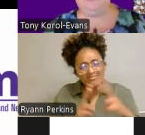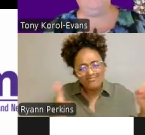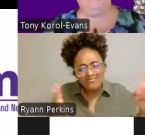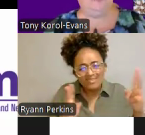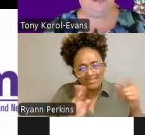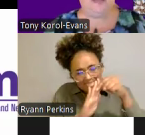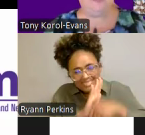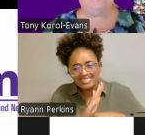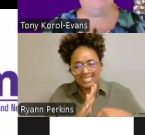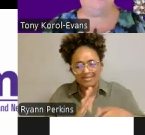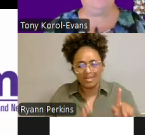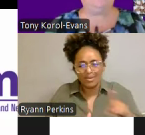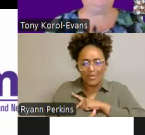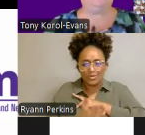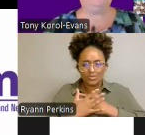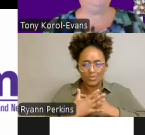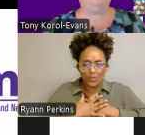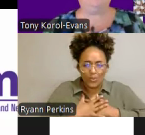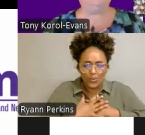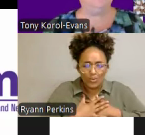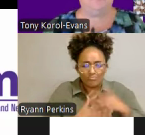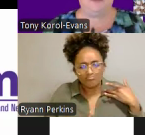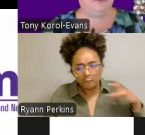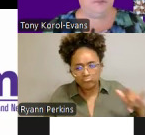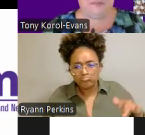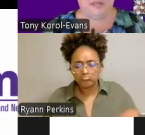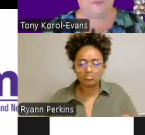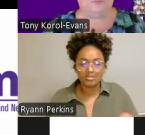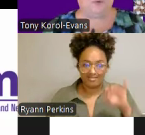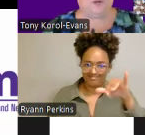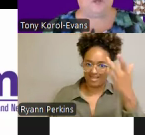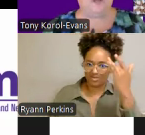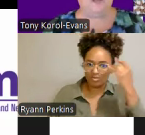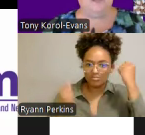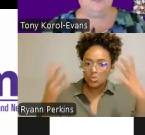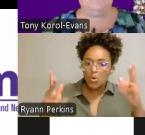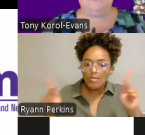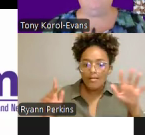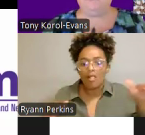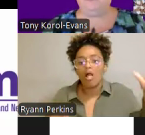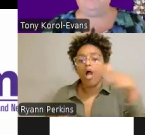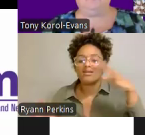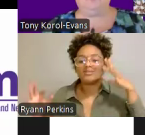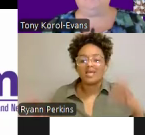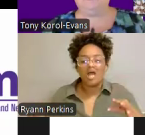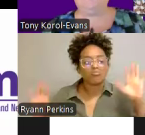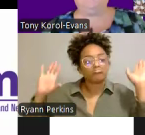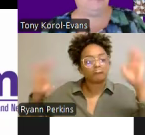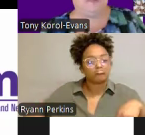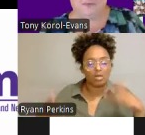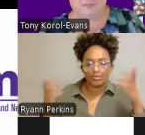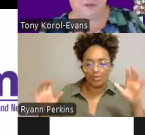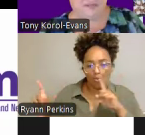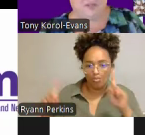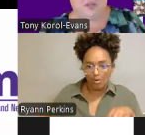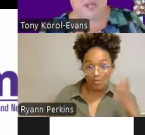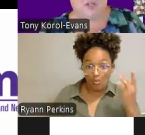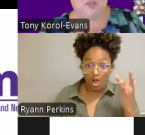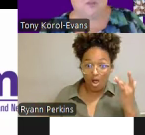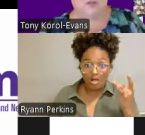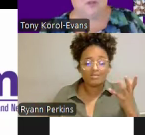why we have to look at why so many people choose not to report. They may not want to report because they may just want the